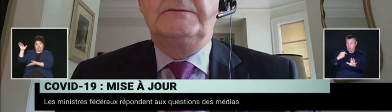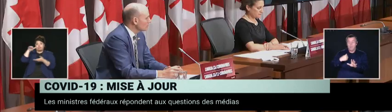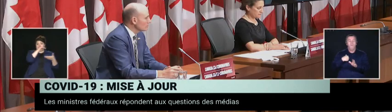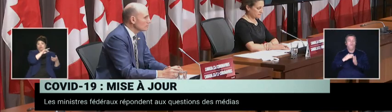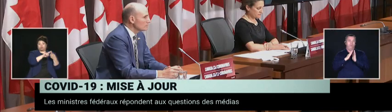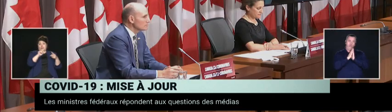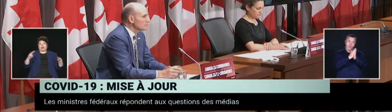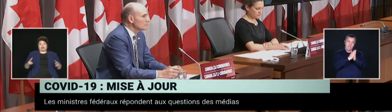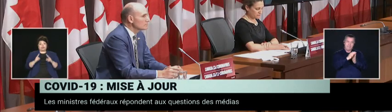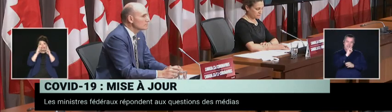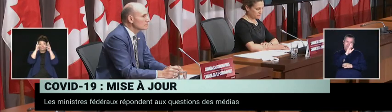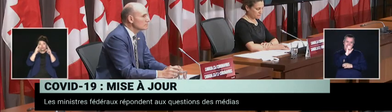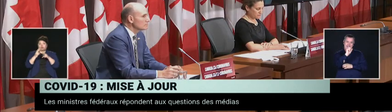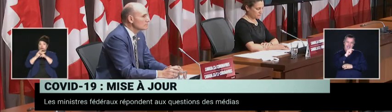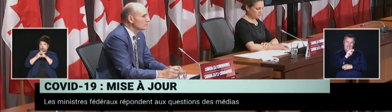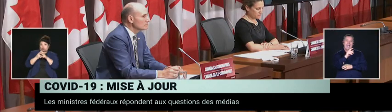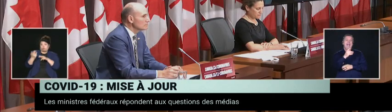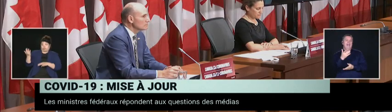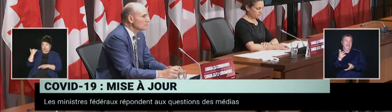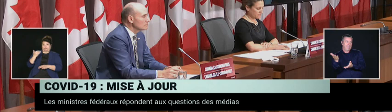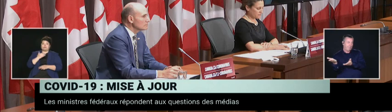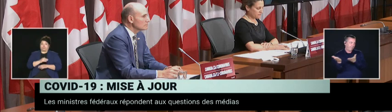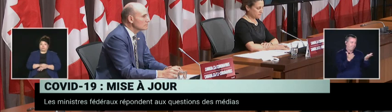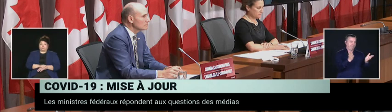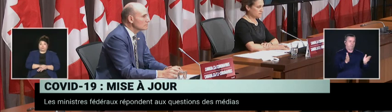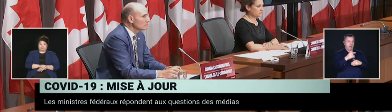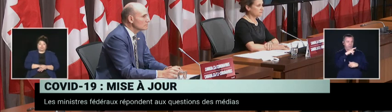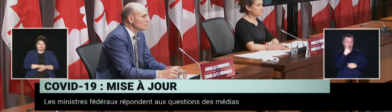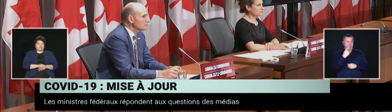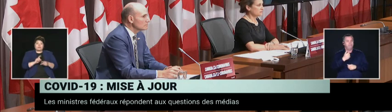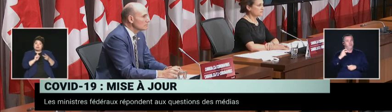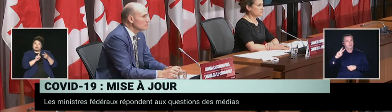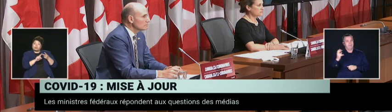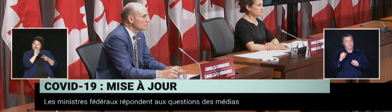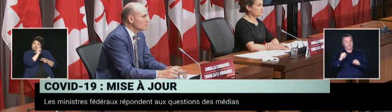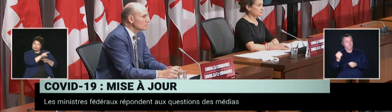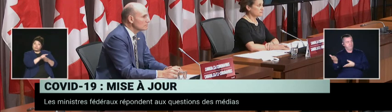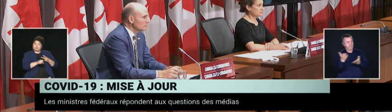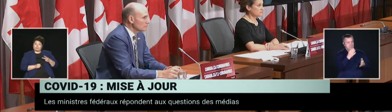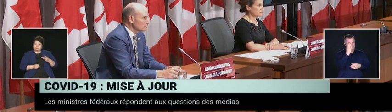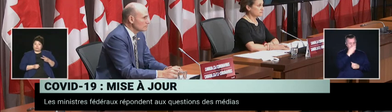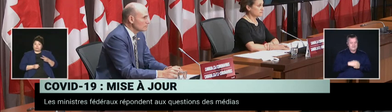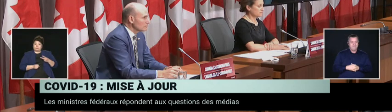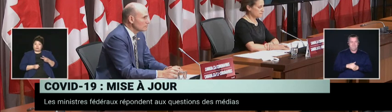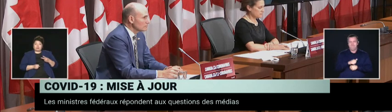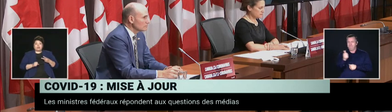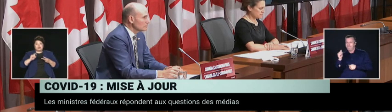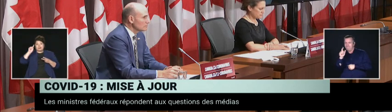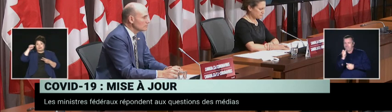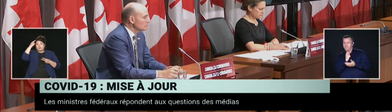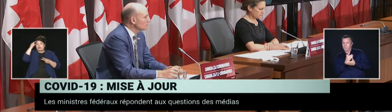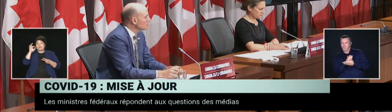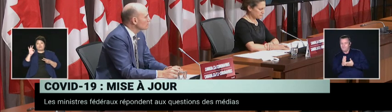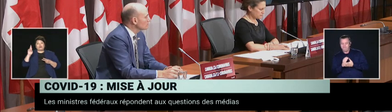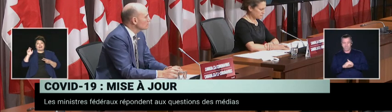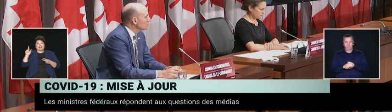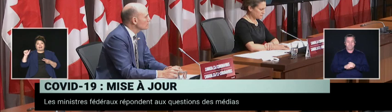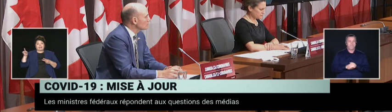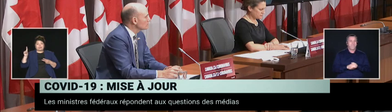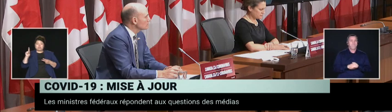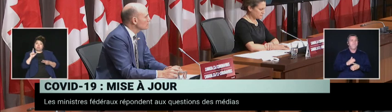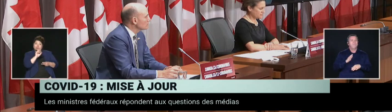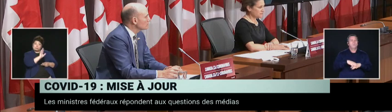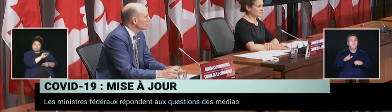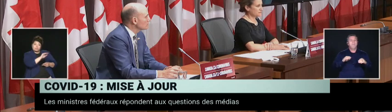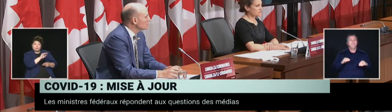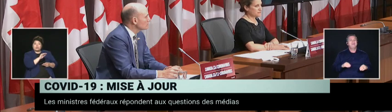up. Yes, thank you. My next question is for Minister Freeland. Reports that Canada and the U.S. will likely